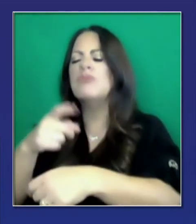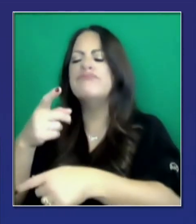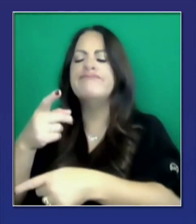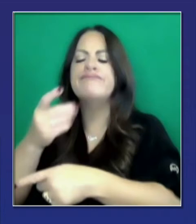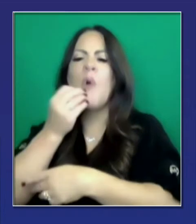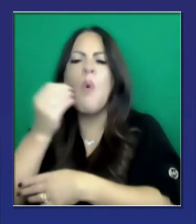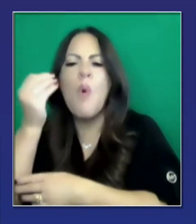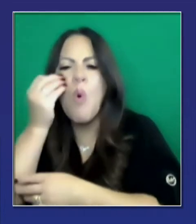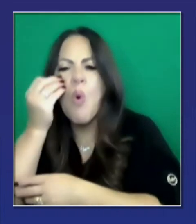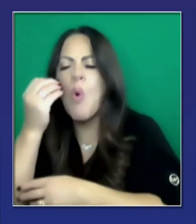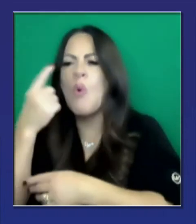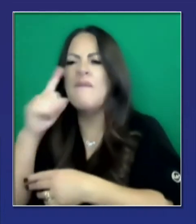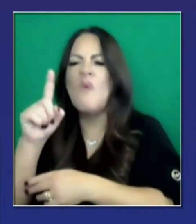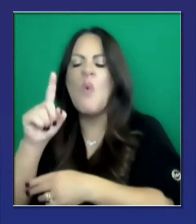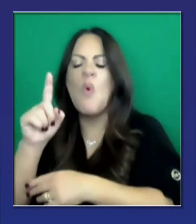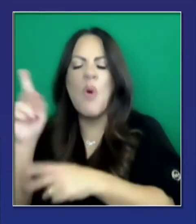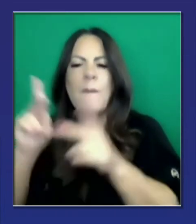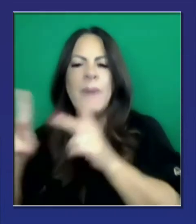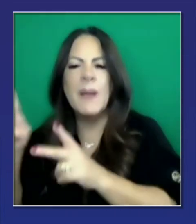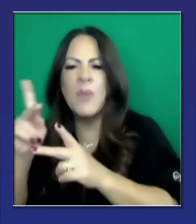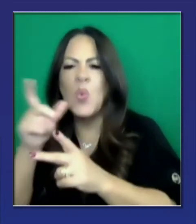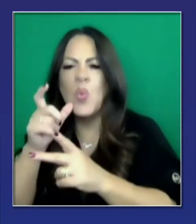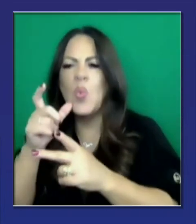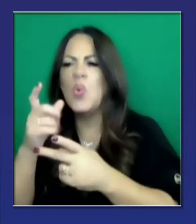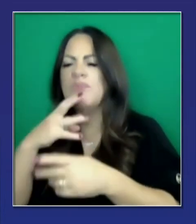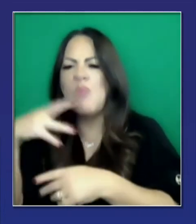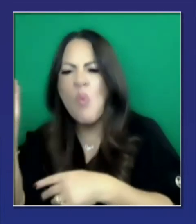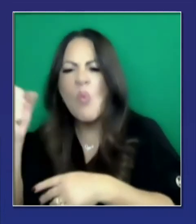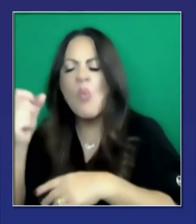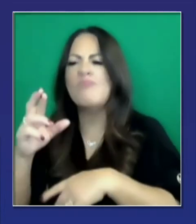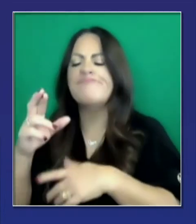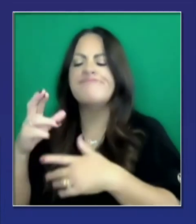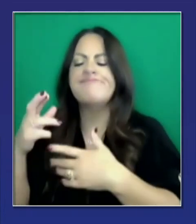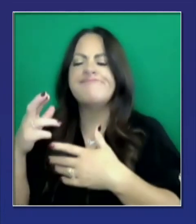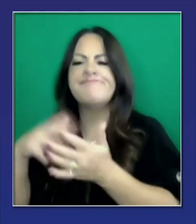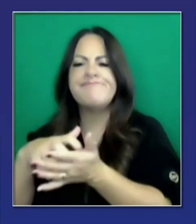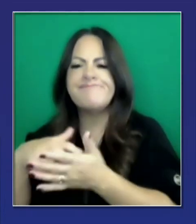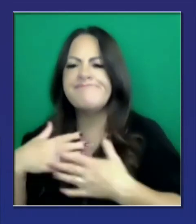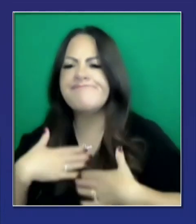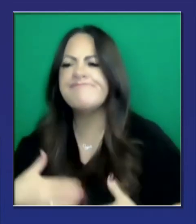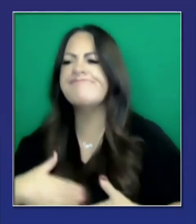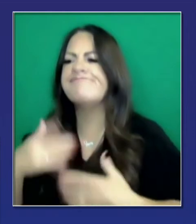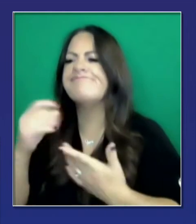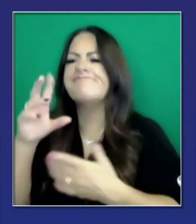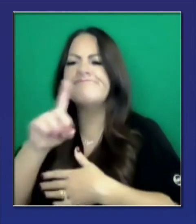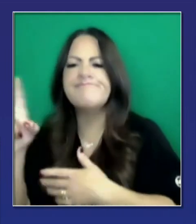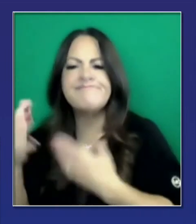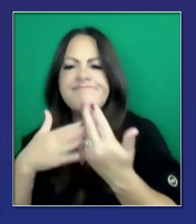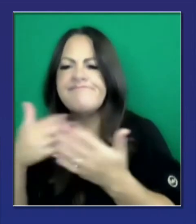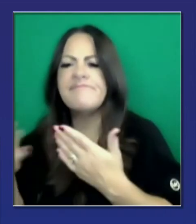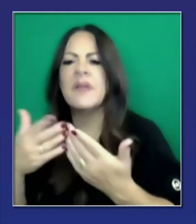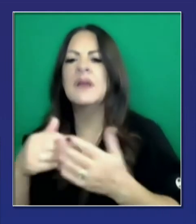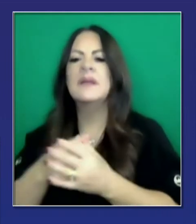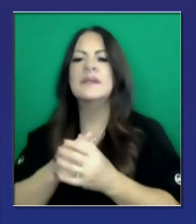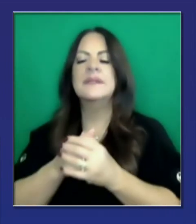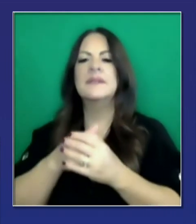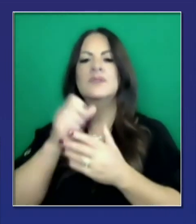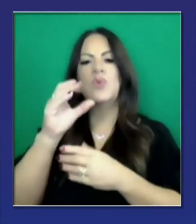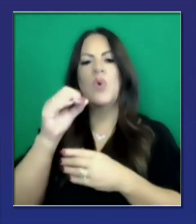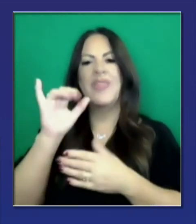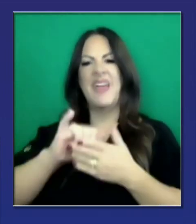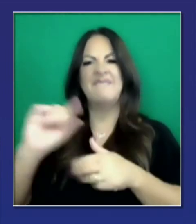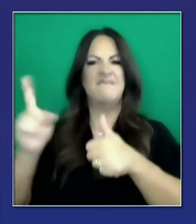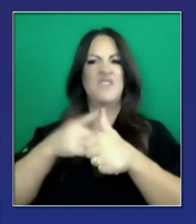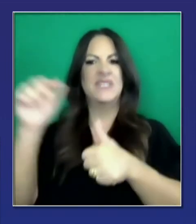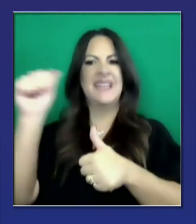nursing facilities for the first phase A, that we will be advancing in partnership. You can see